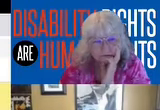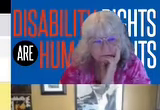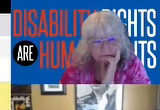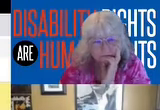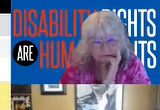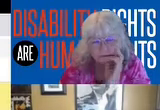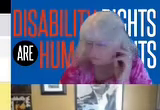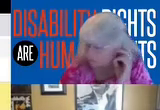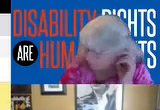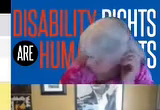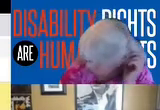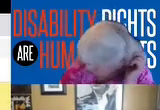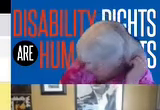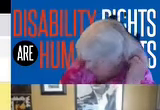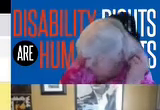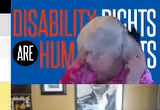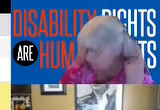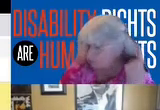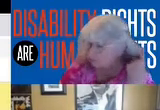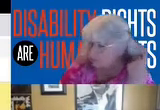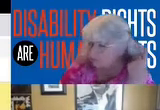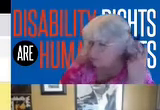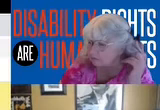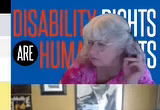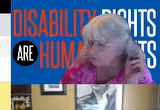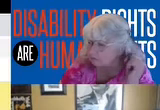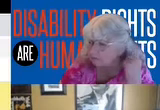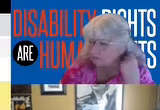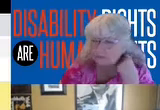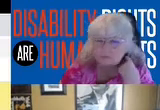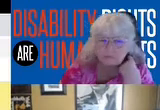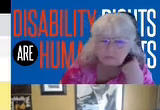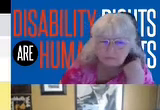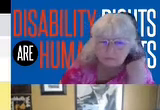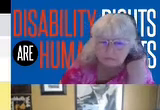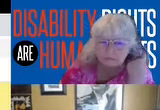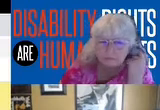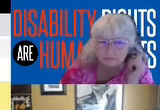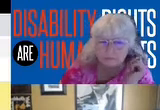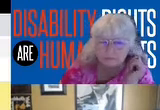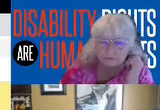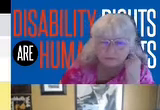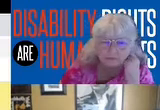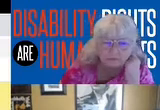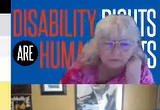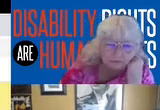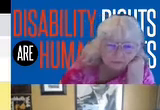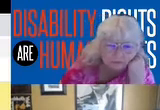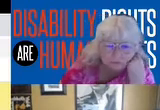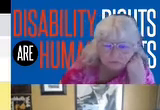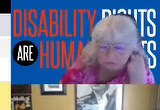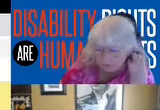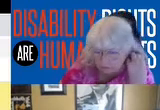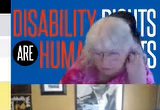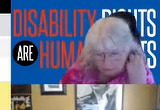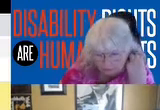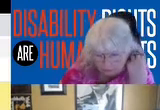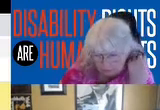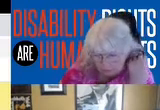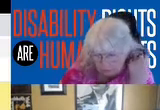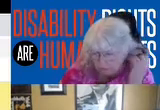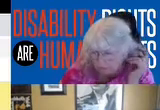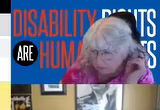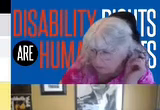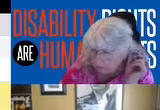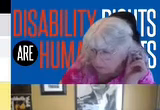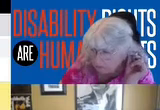California, and this is a nice page I go to quite often, electronic accessibility page that they